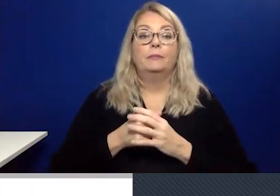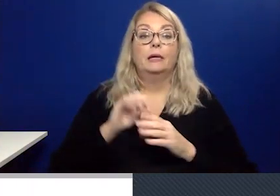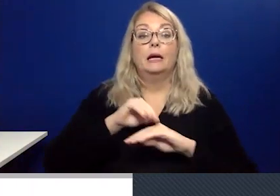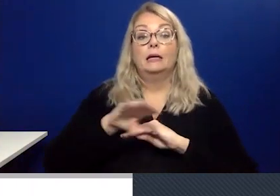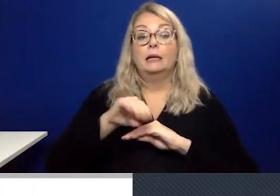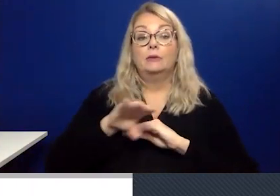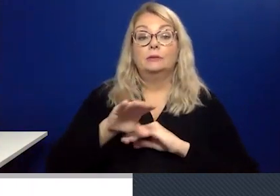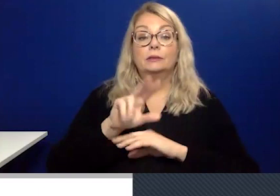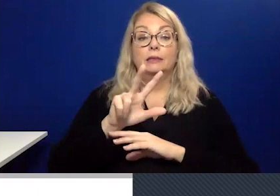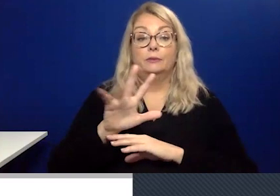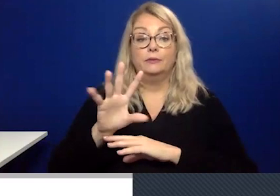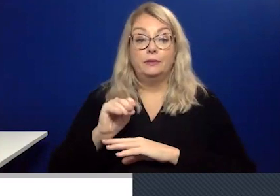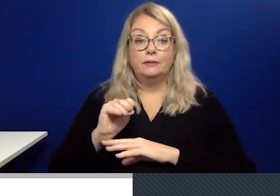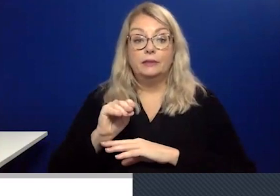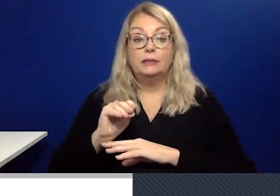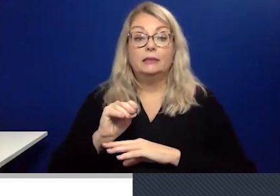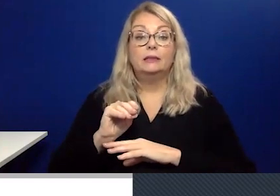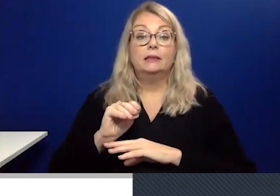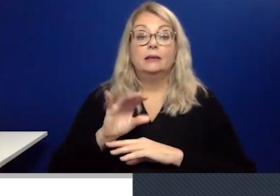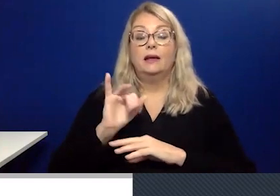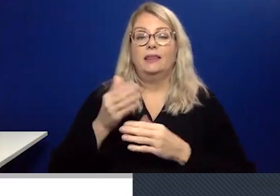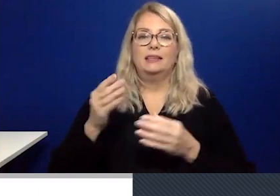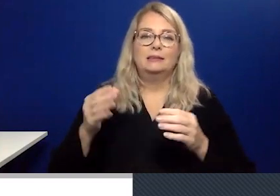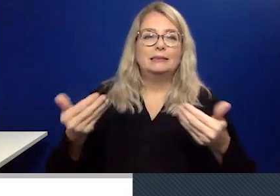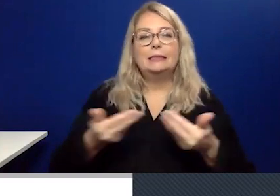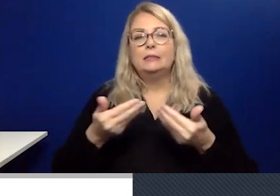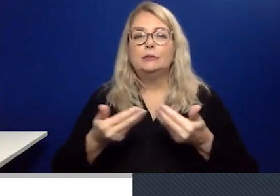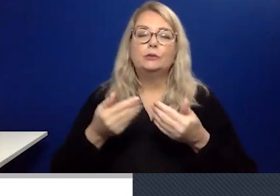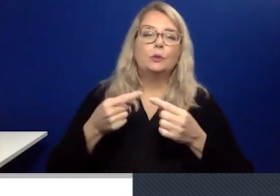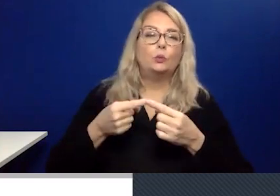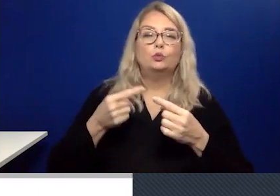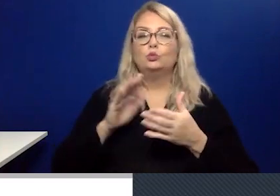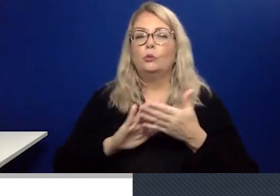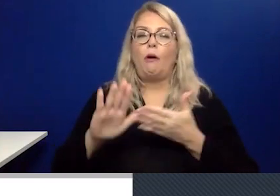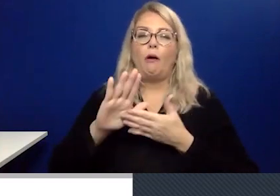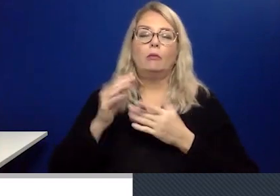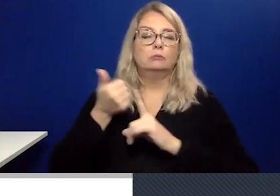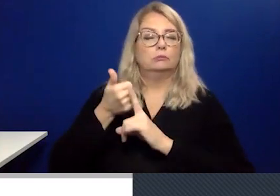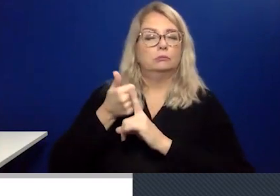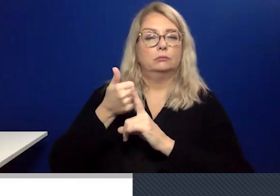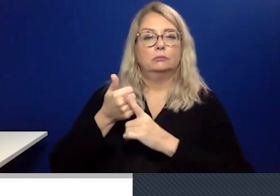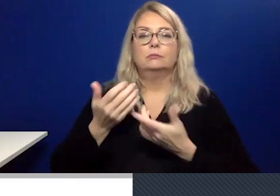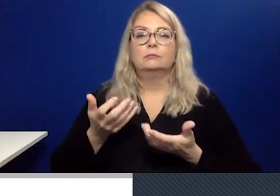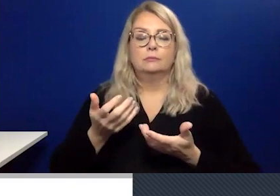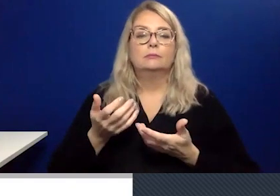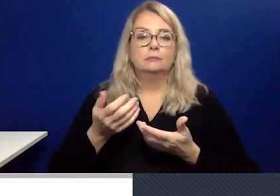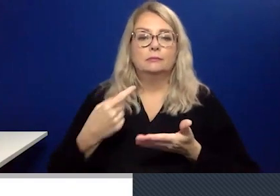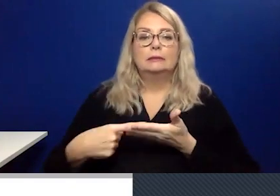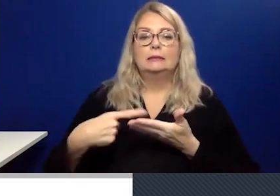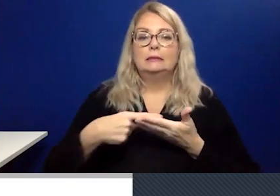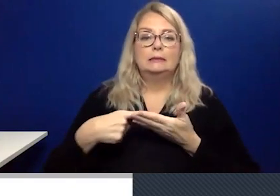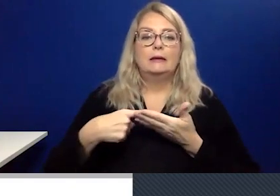Lisa's touched on it a few times, but it's really like an intro to college class. Going over just, classroom